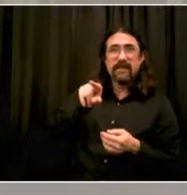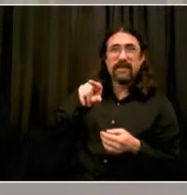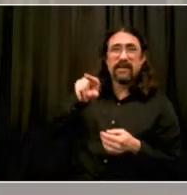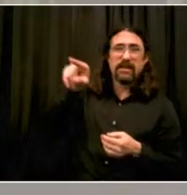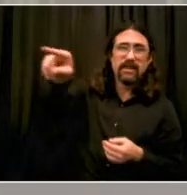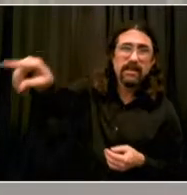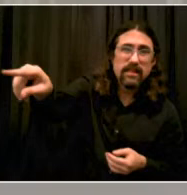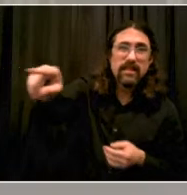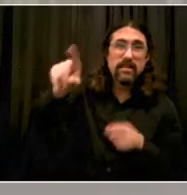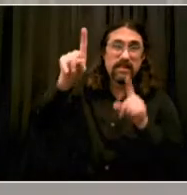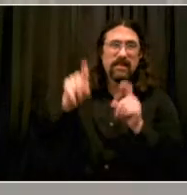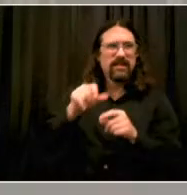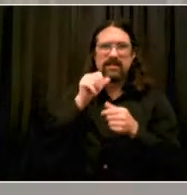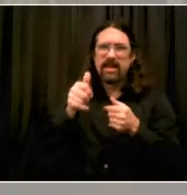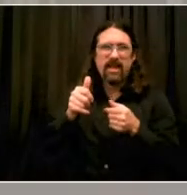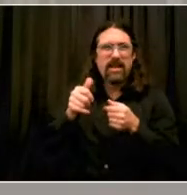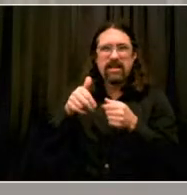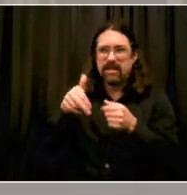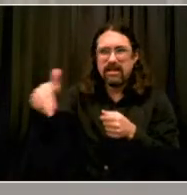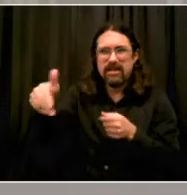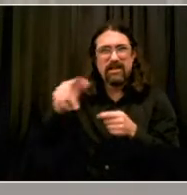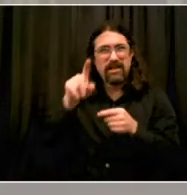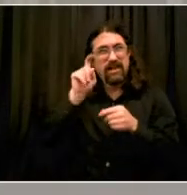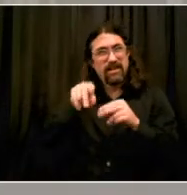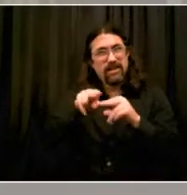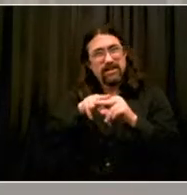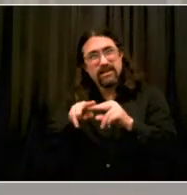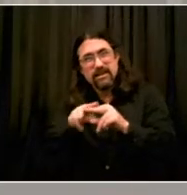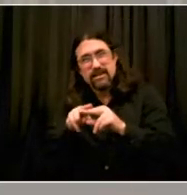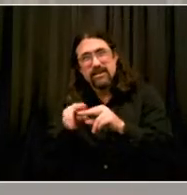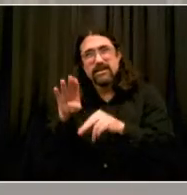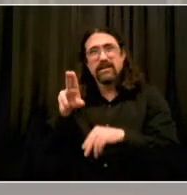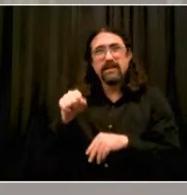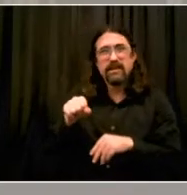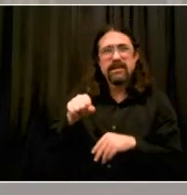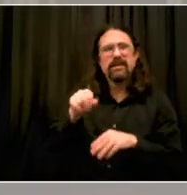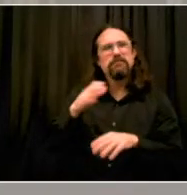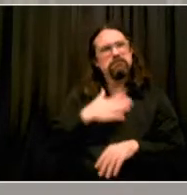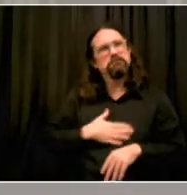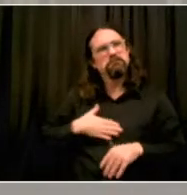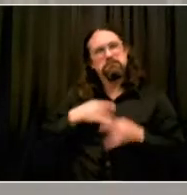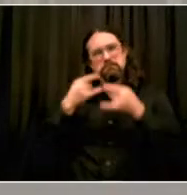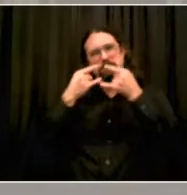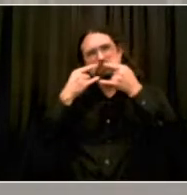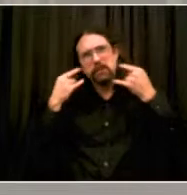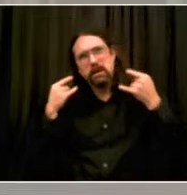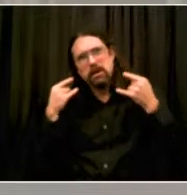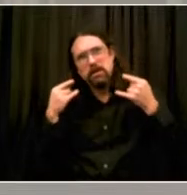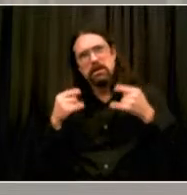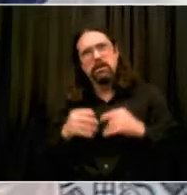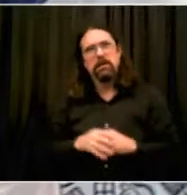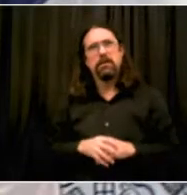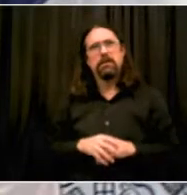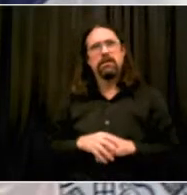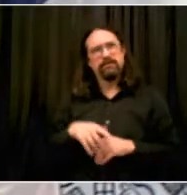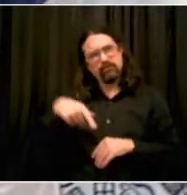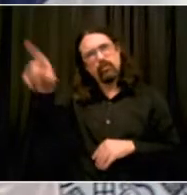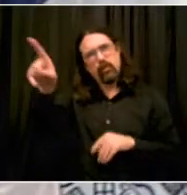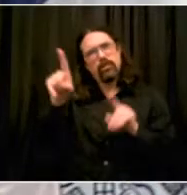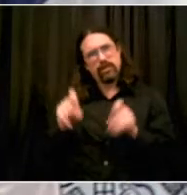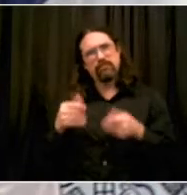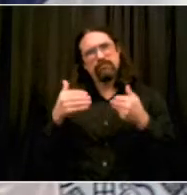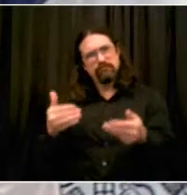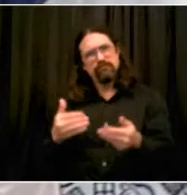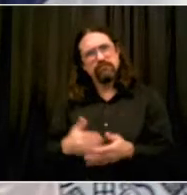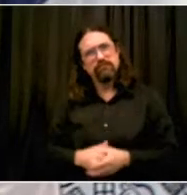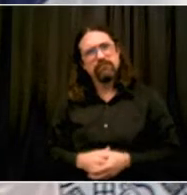But the most important thing is to get tested very soon once you're experiencing symptoms. Thank you. Go ahead. Last question